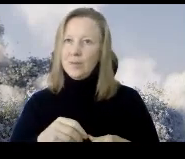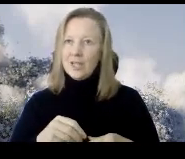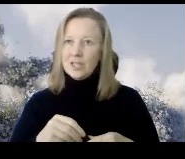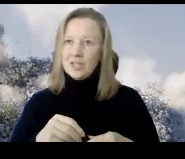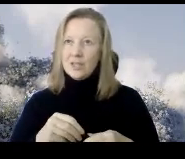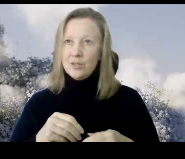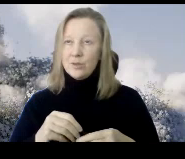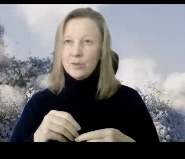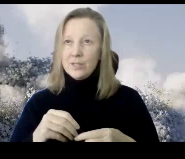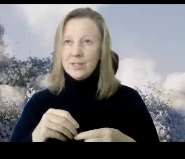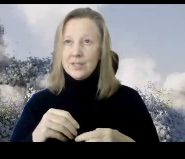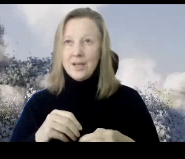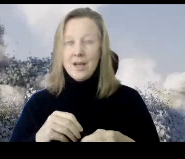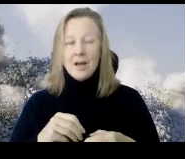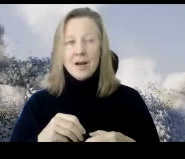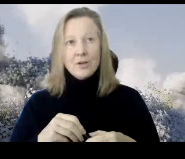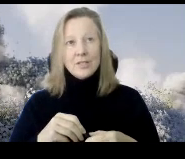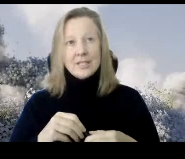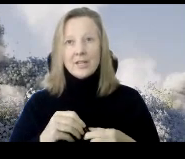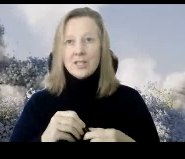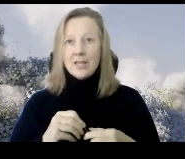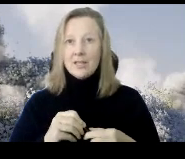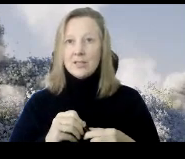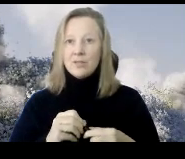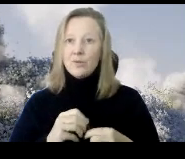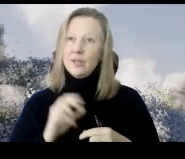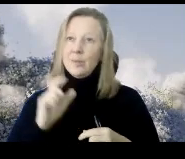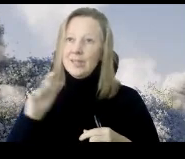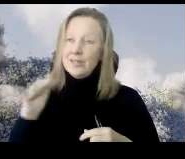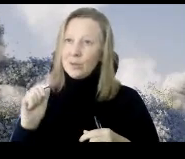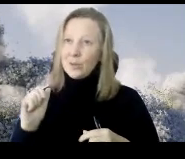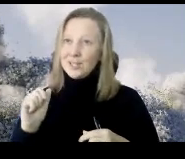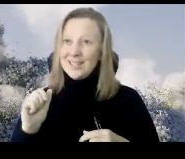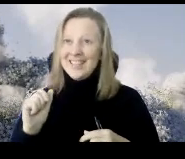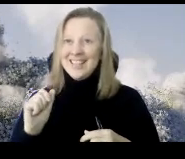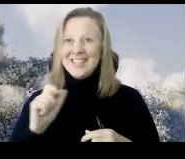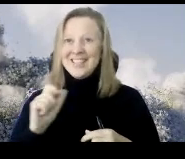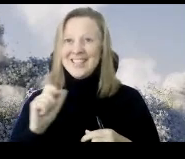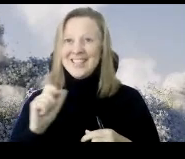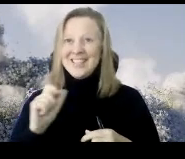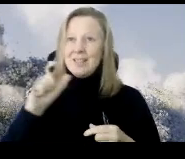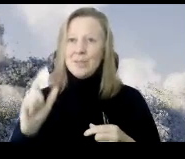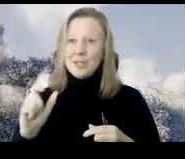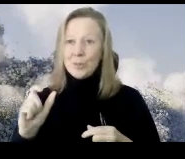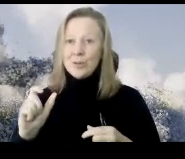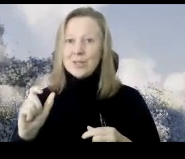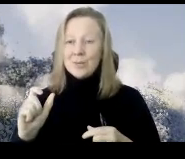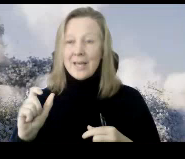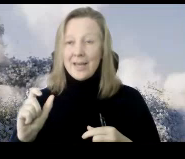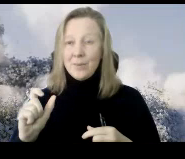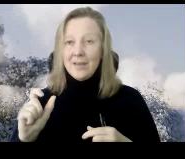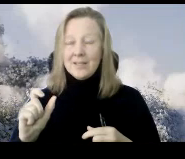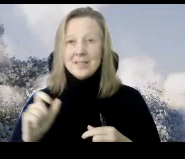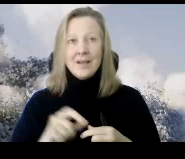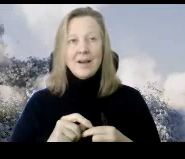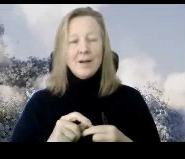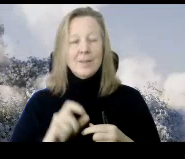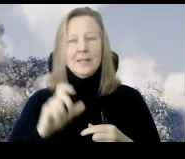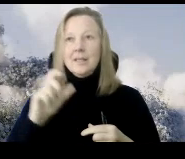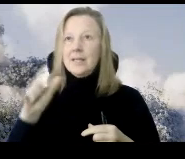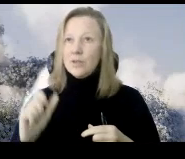professional communication skills for nurses. Our nurses actually asked us for a little bit easier course. So this one's a little bit shorter. It's only 8